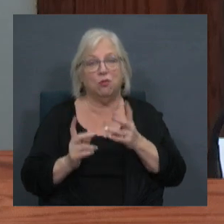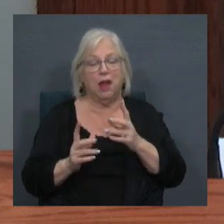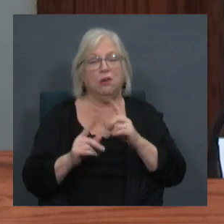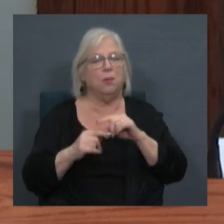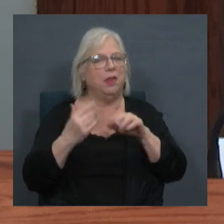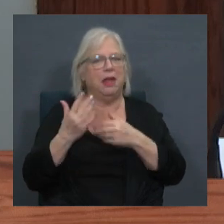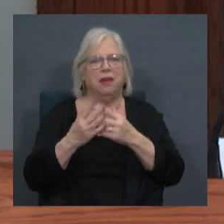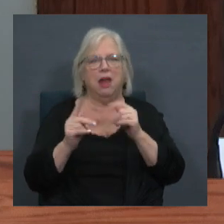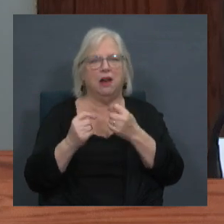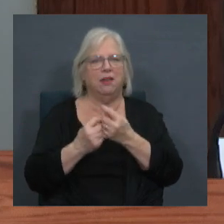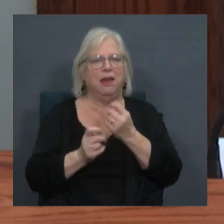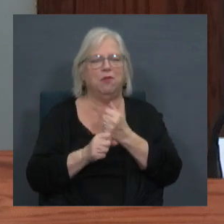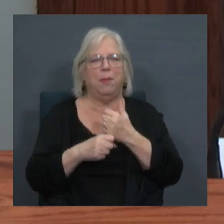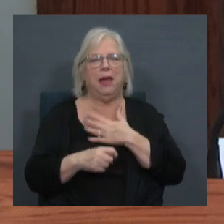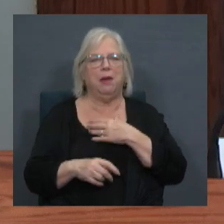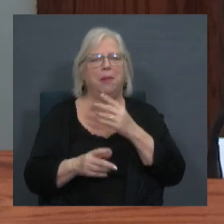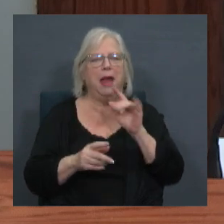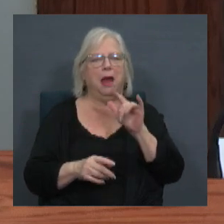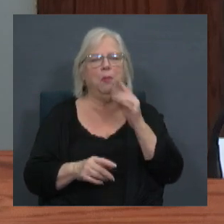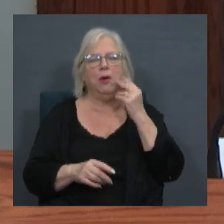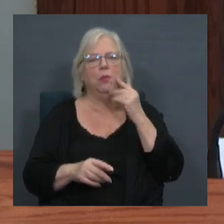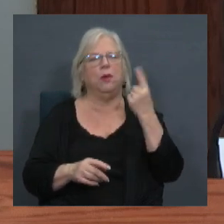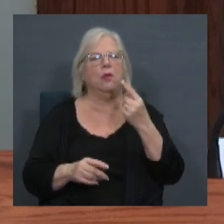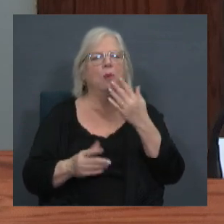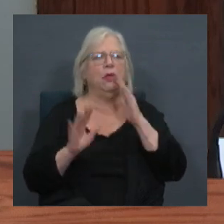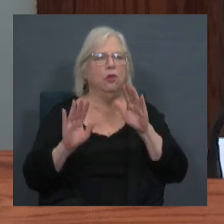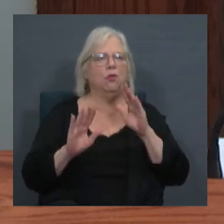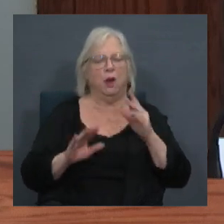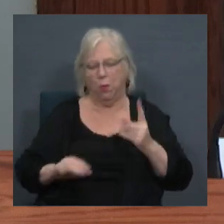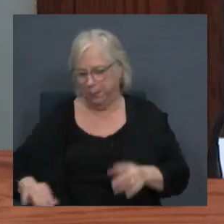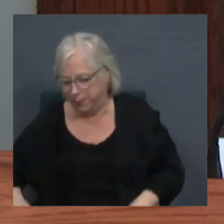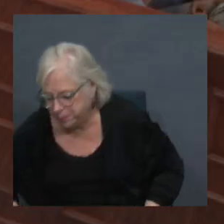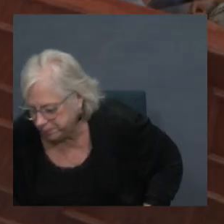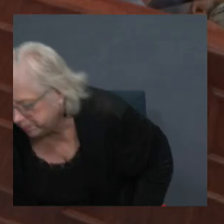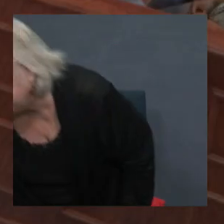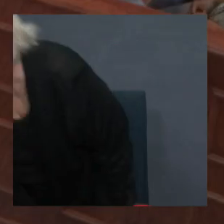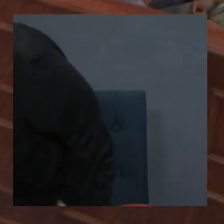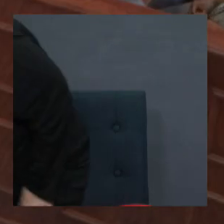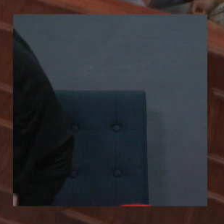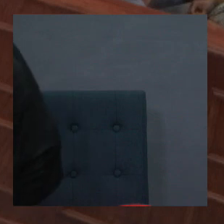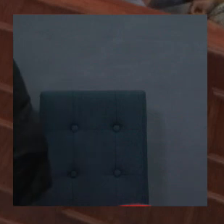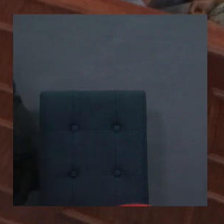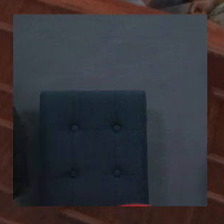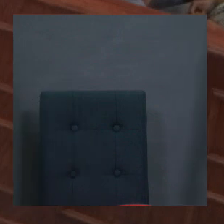for making my airport experience always a great one. Thank you. Did you get her name by any chance?